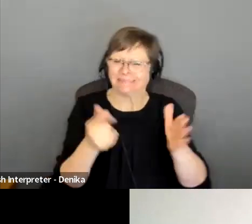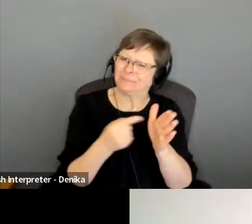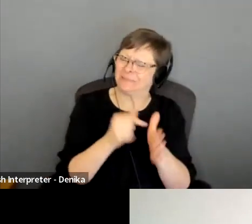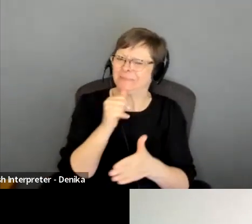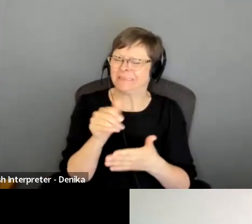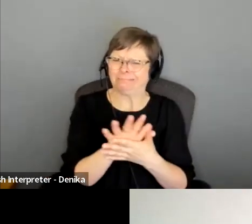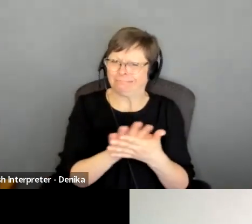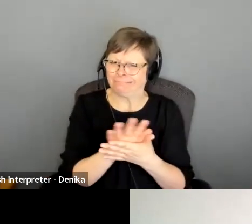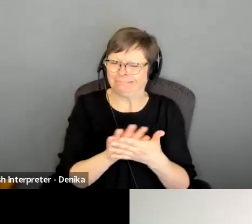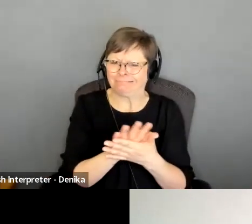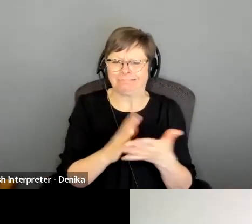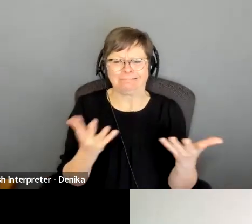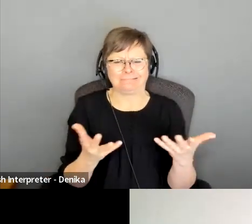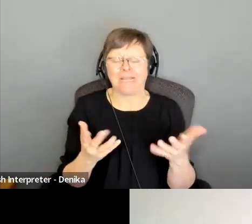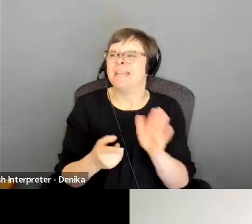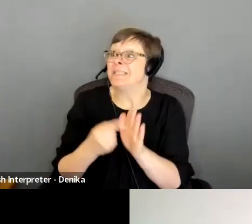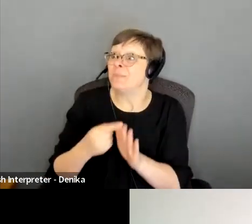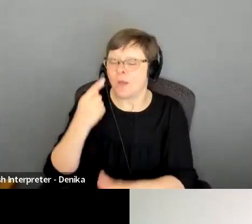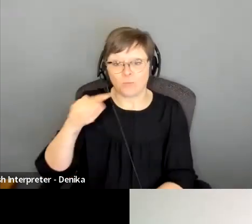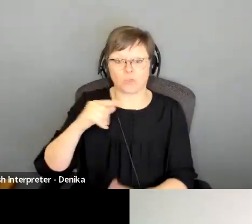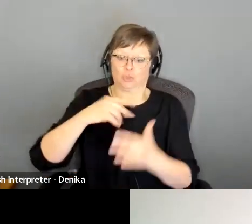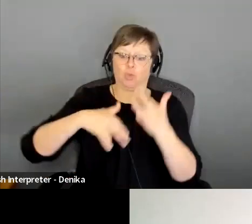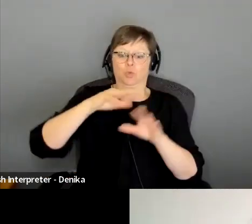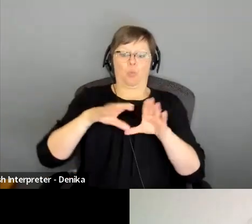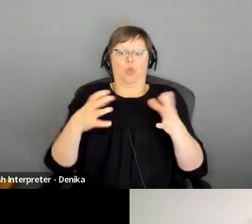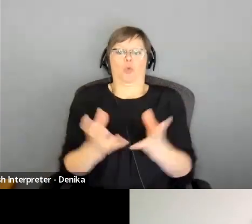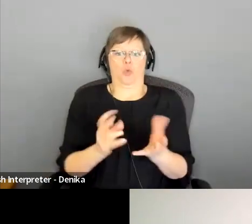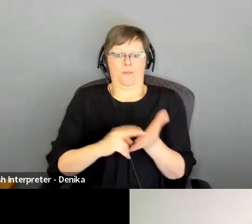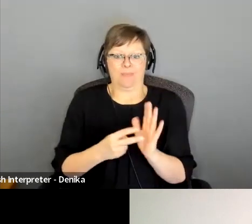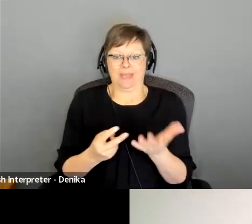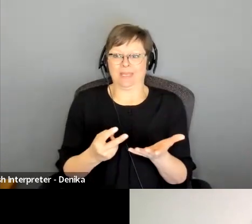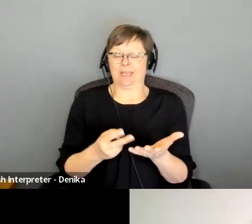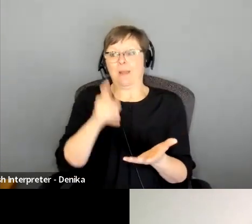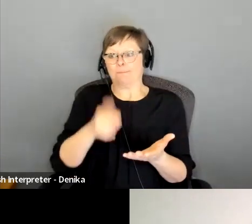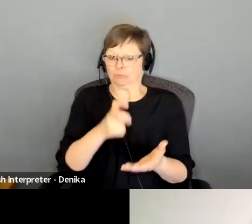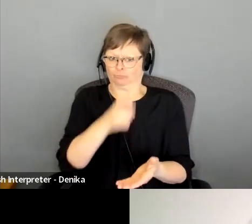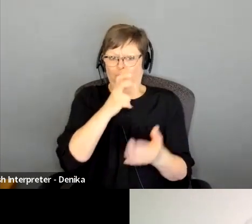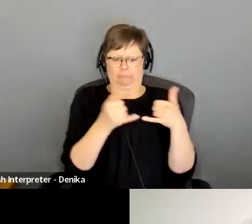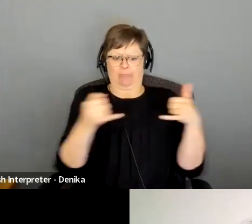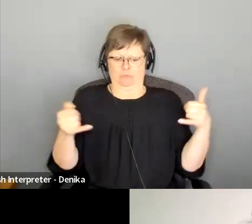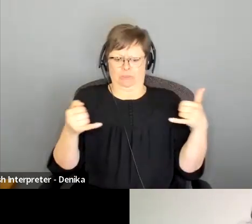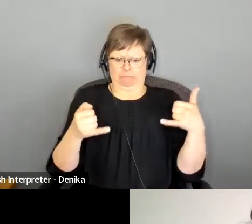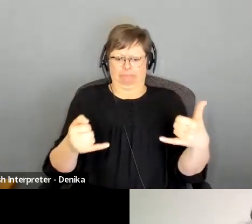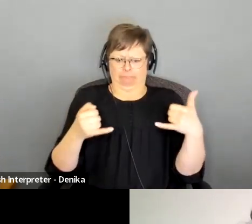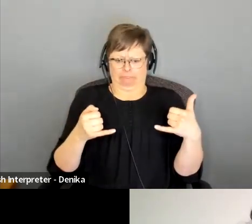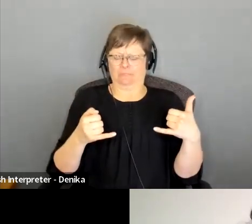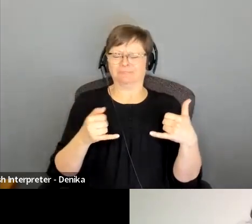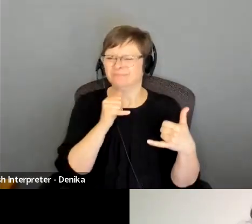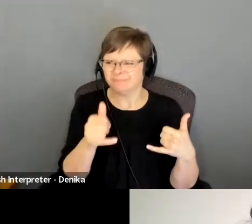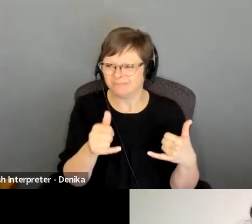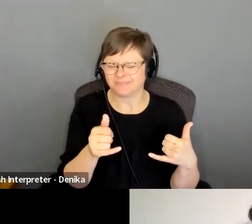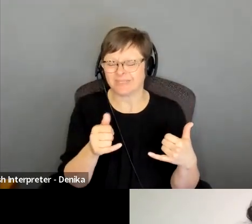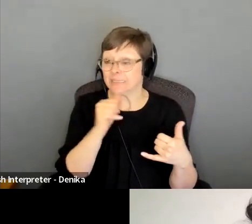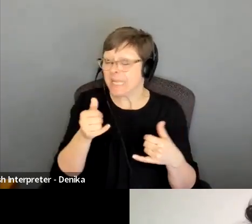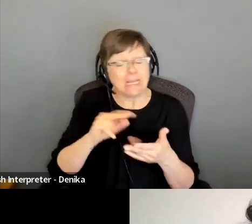socially sometimes it's not encouraged to be firm or strong within those boundaries. It's important for our own awareness. Again, this isn't about a